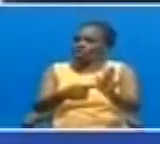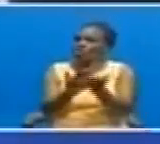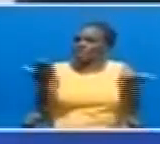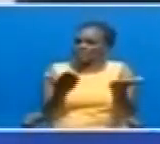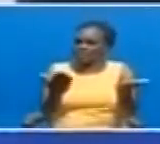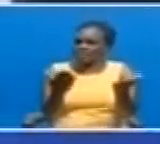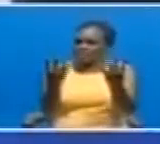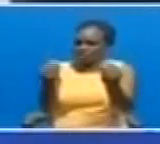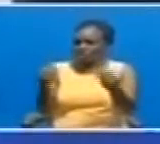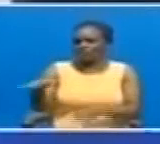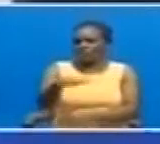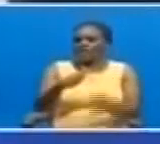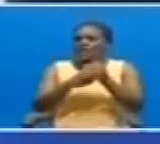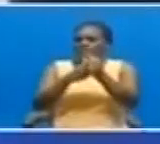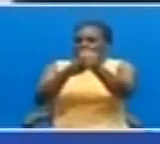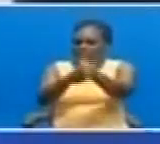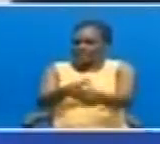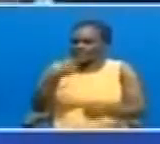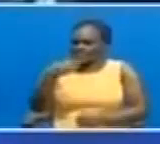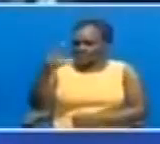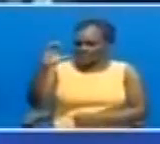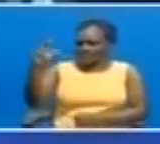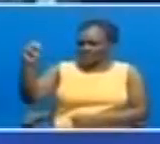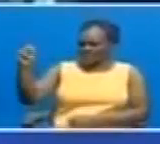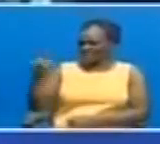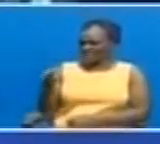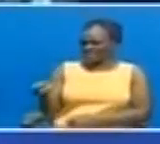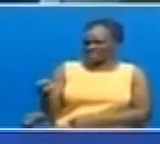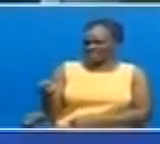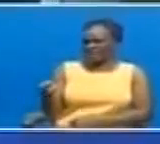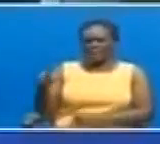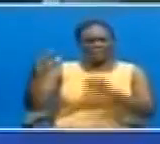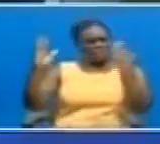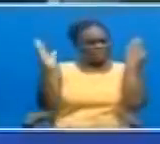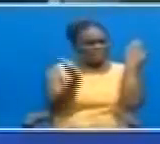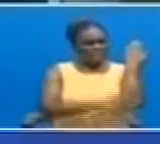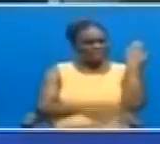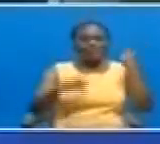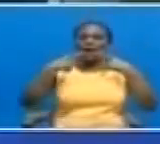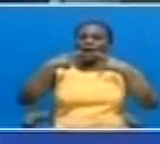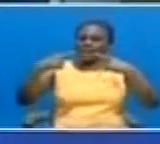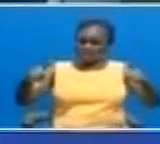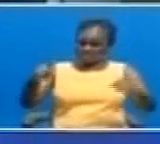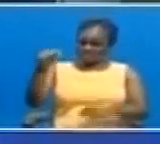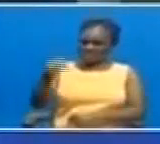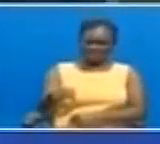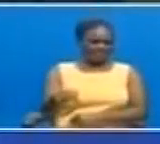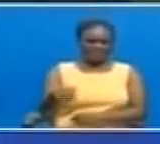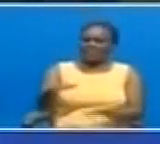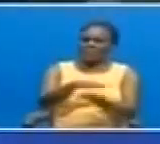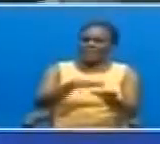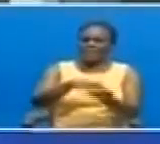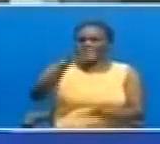soft targets. Leaders have termed the CNN report as alarmist. This announcement is based on